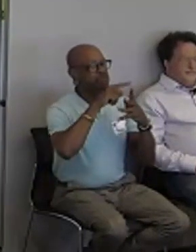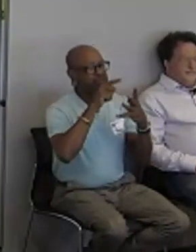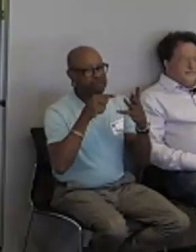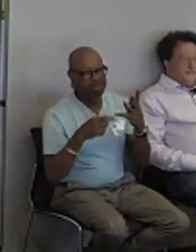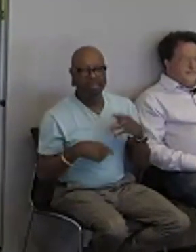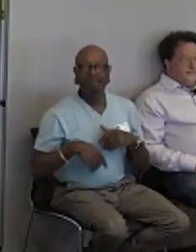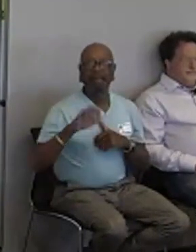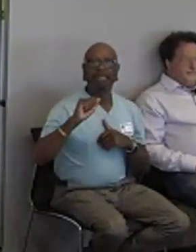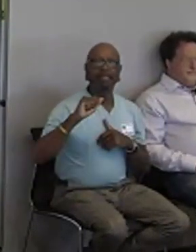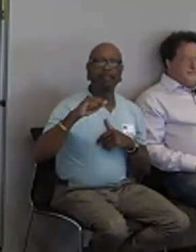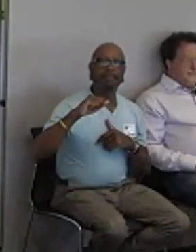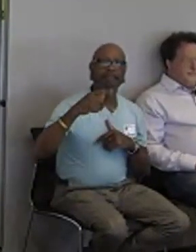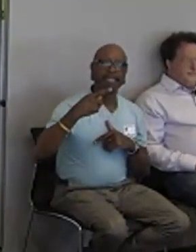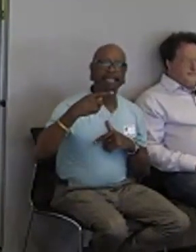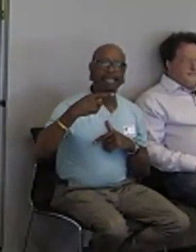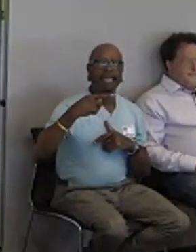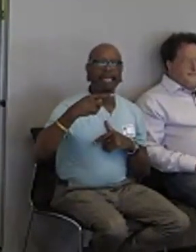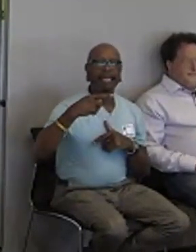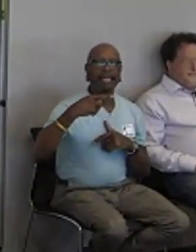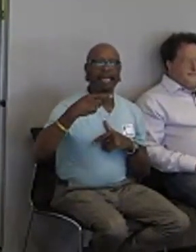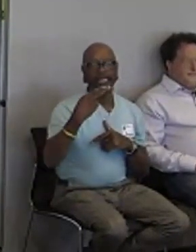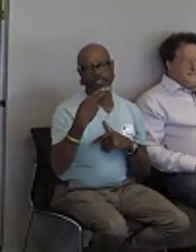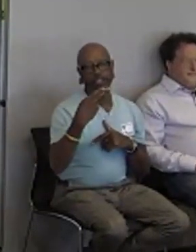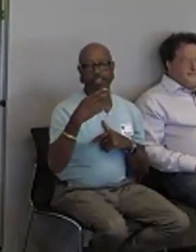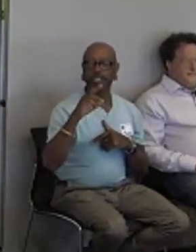an APH Monarch will be on display in there.